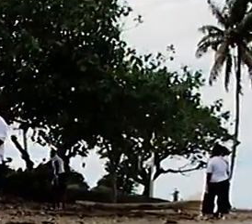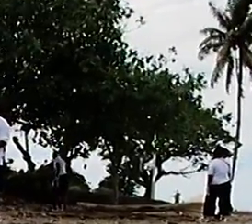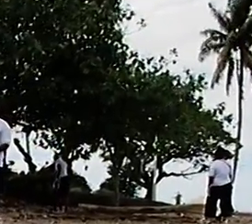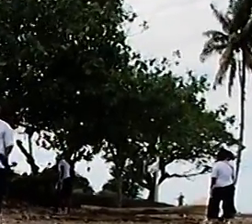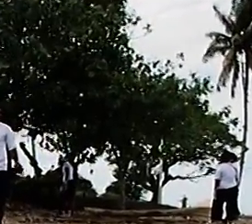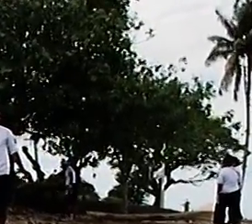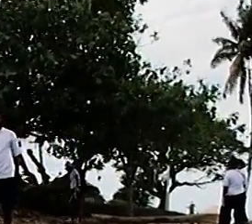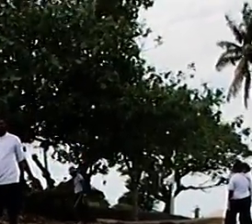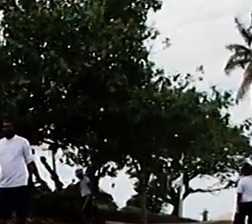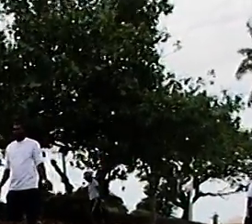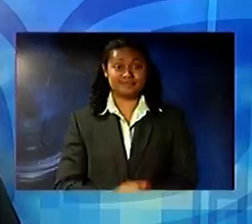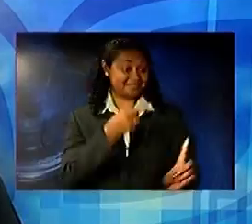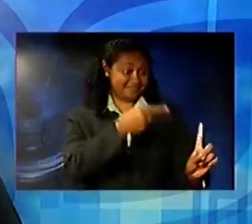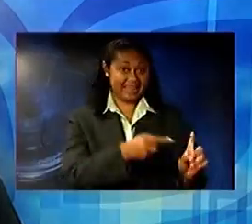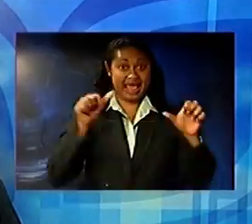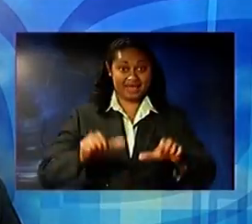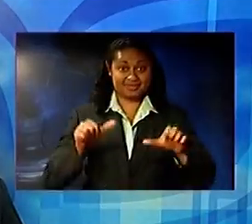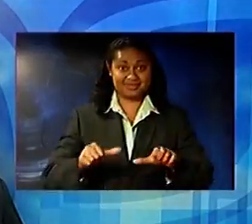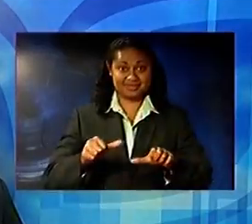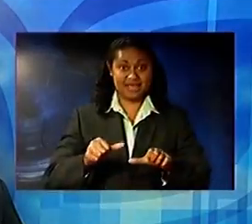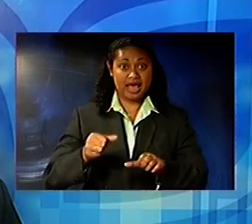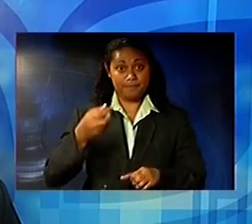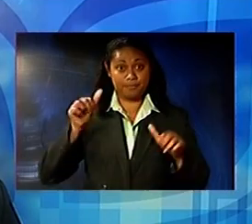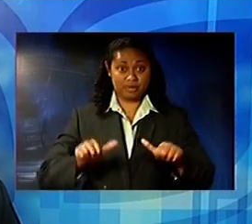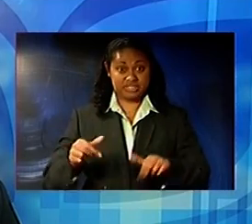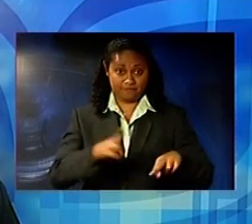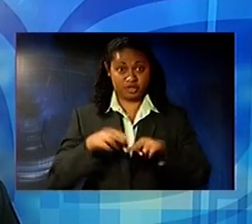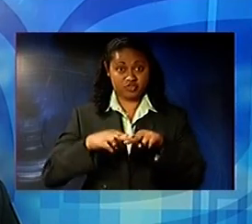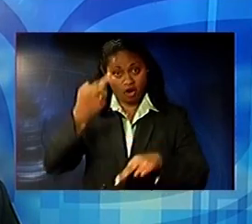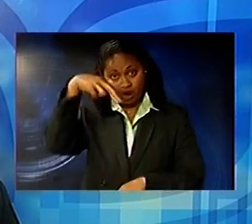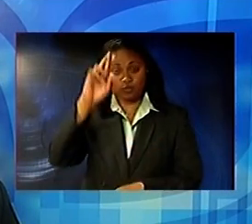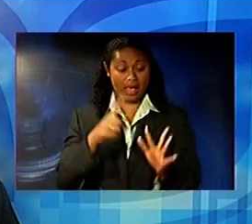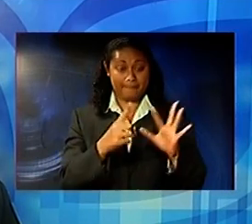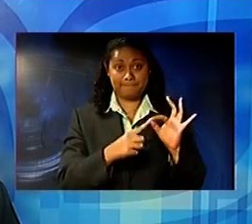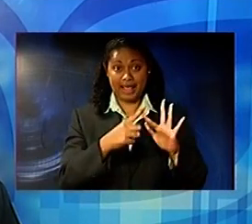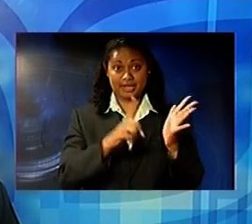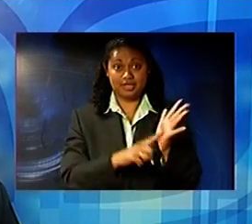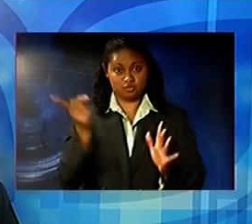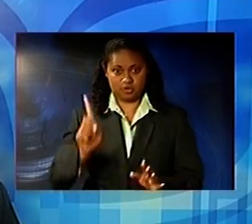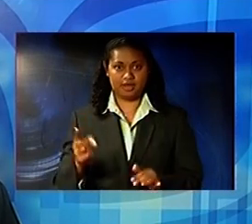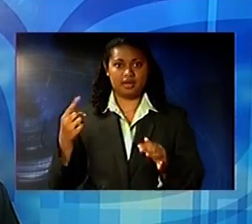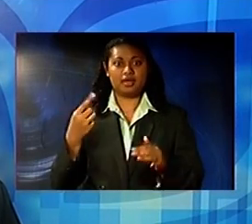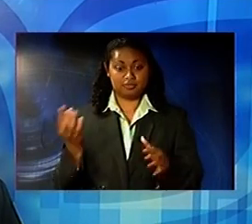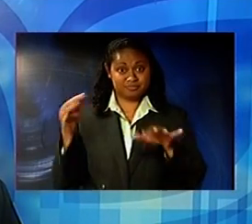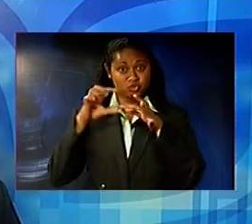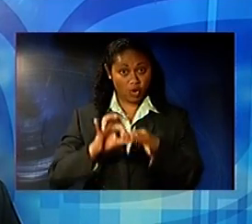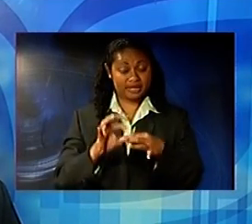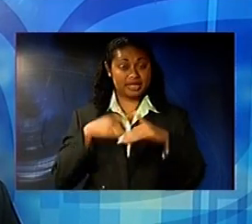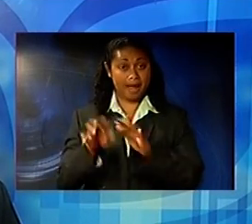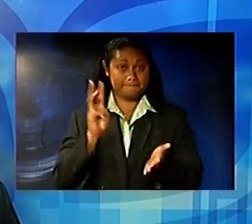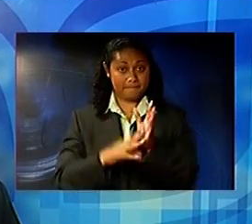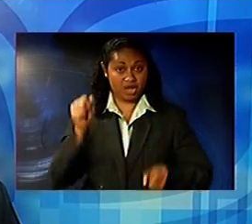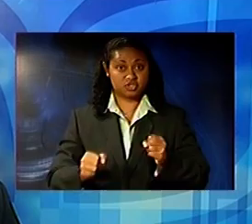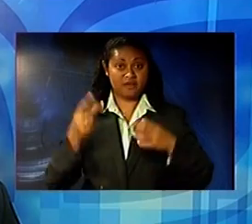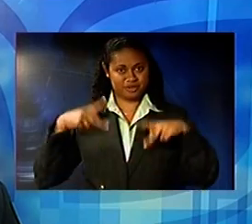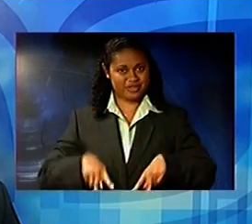and children. His Excellency the President of Fiji, Ratuepeli Nailatikau, took to the streets of Suva today and joined in the march